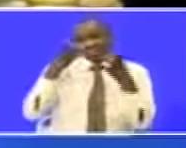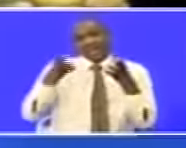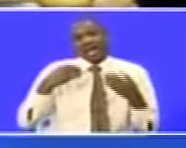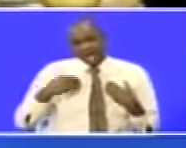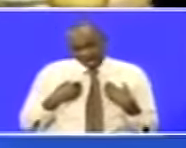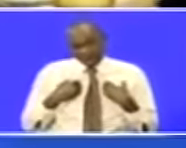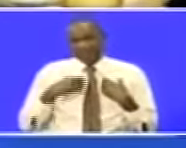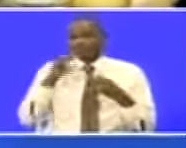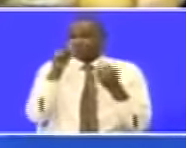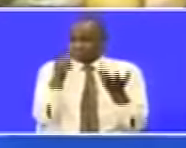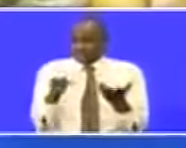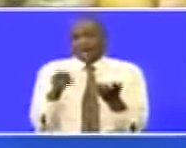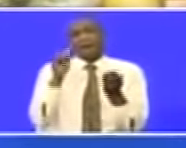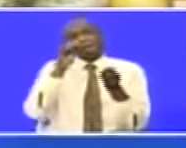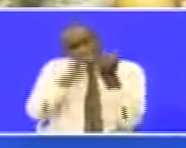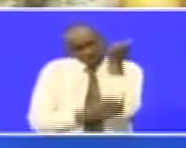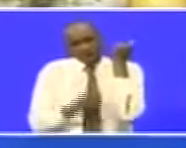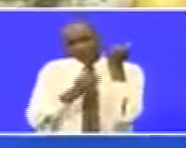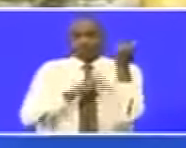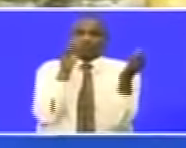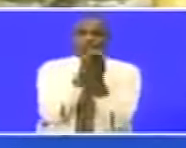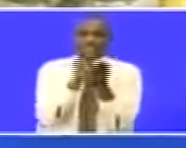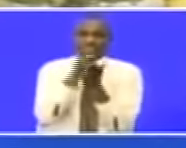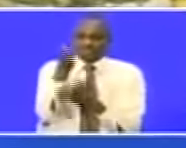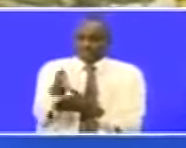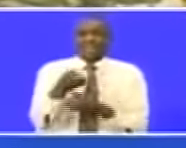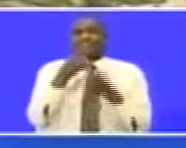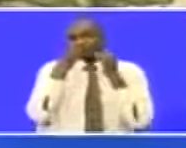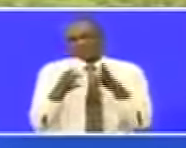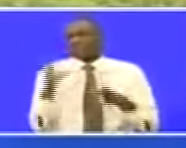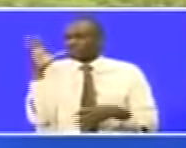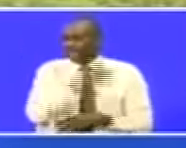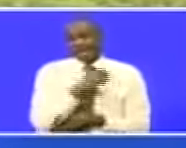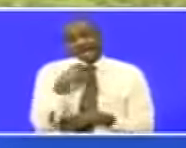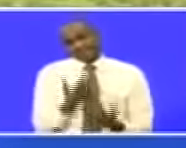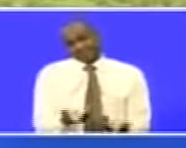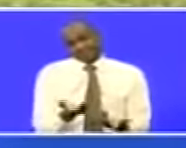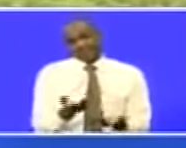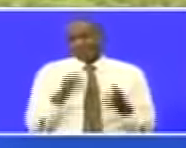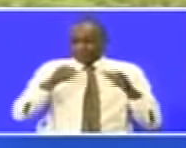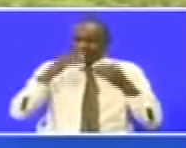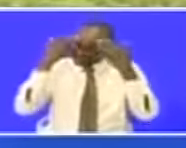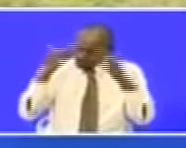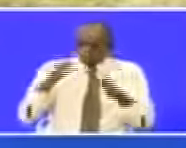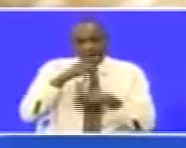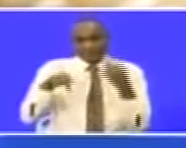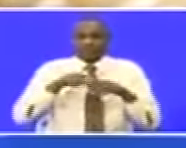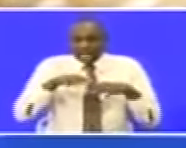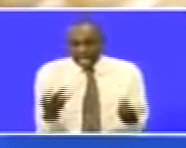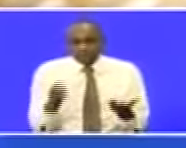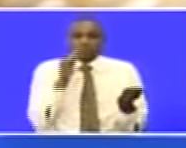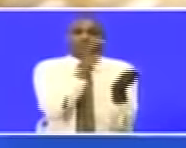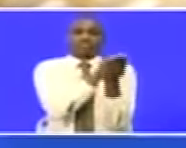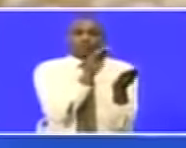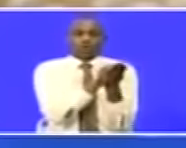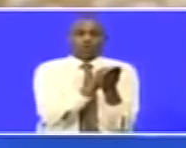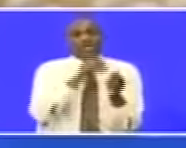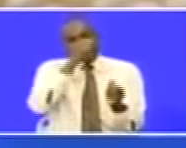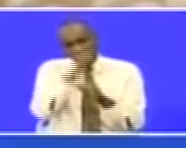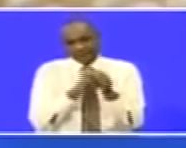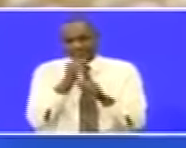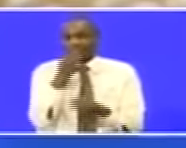consequence of mainly poor storage, owing to lack of information available to farmers about proper storage systems and